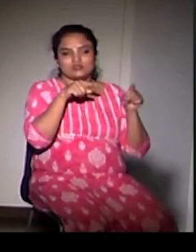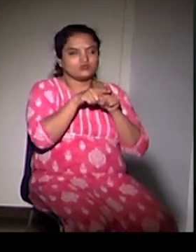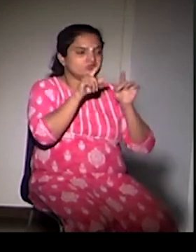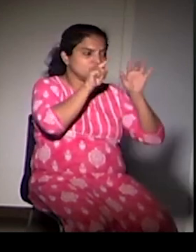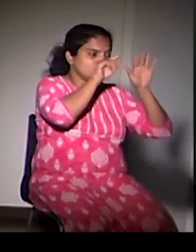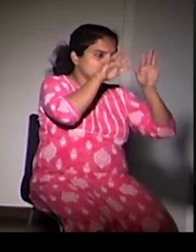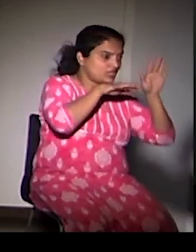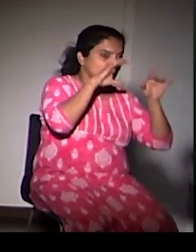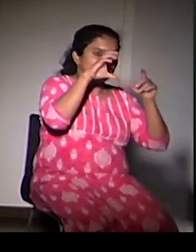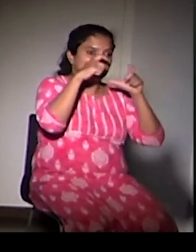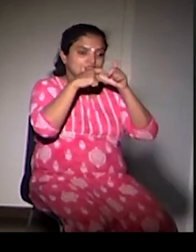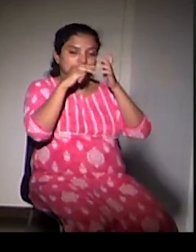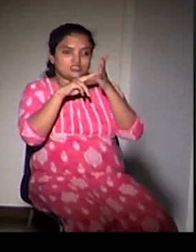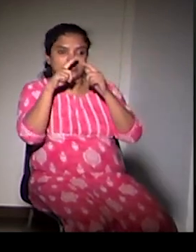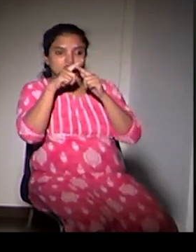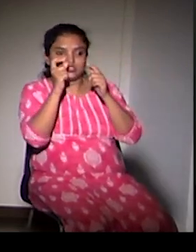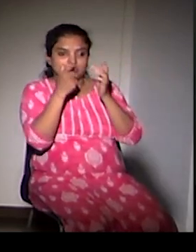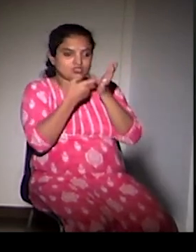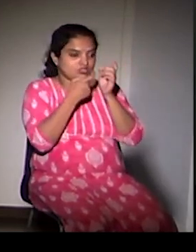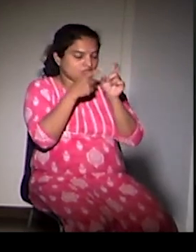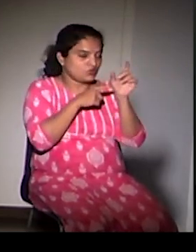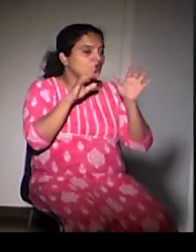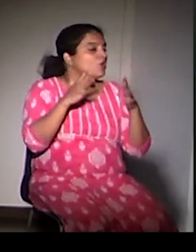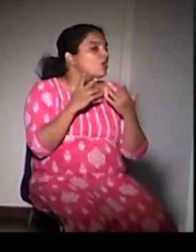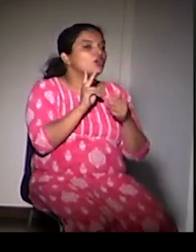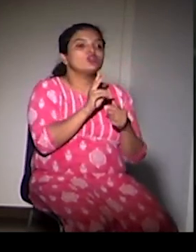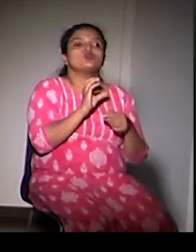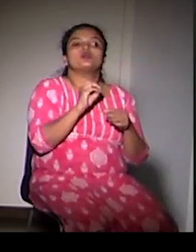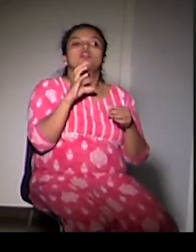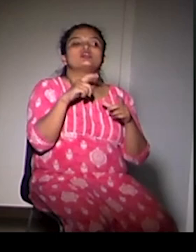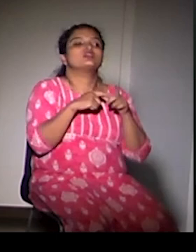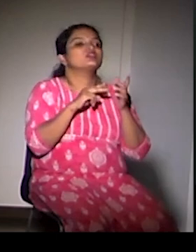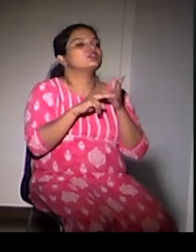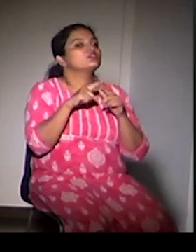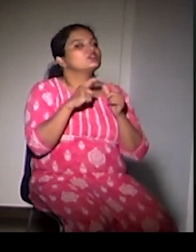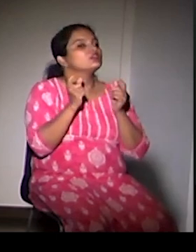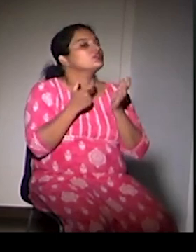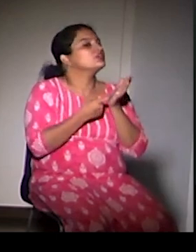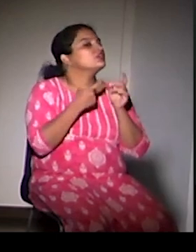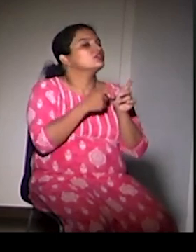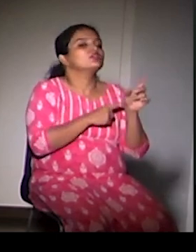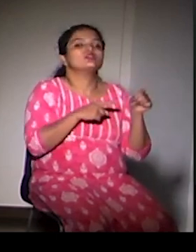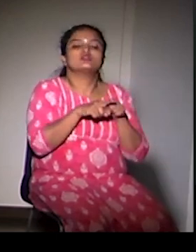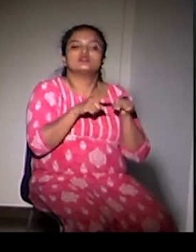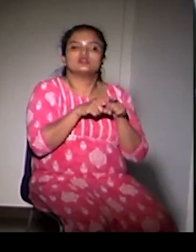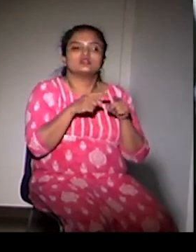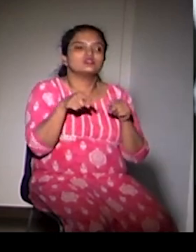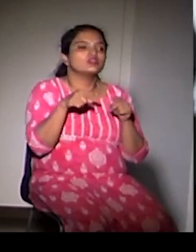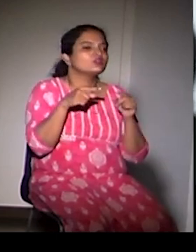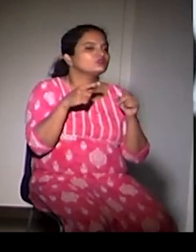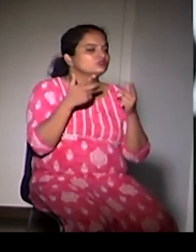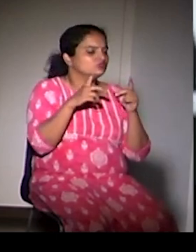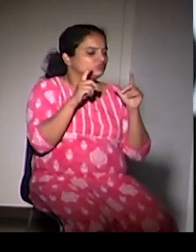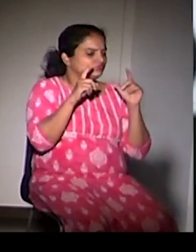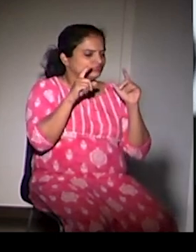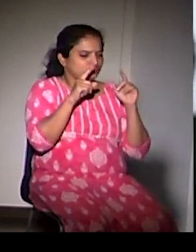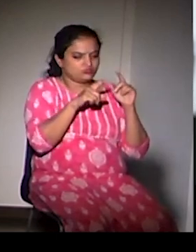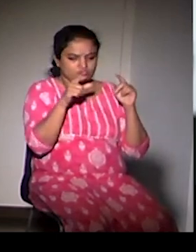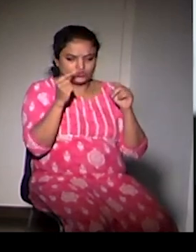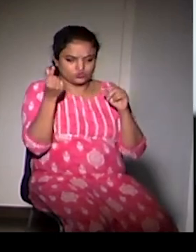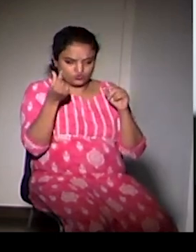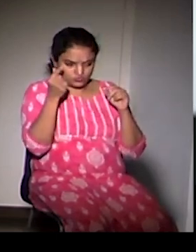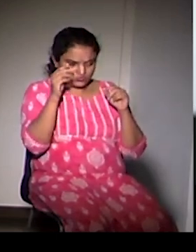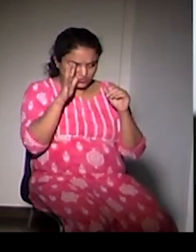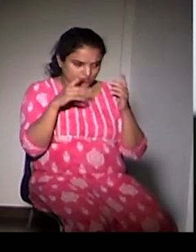20th century. But I think you can still deduce from that tiles were used in